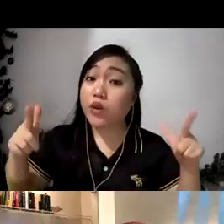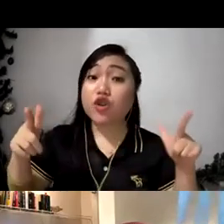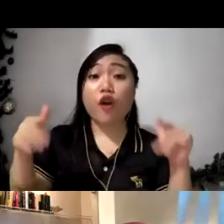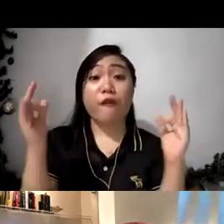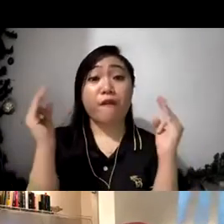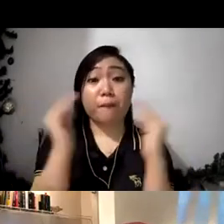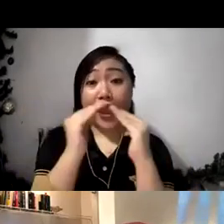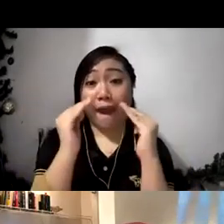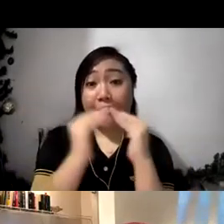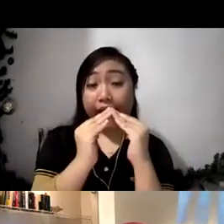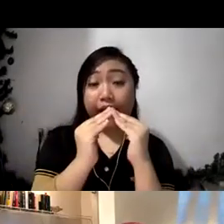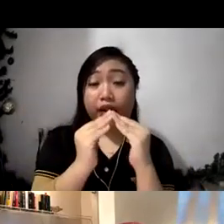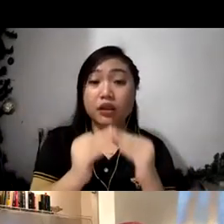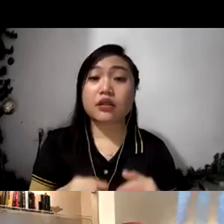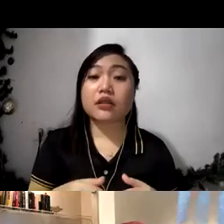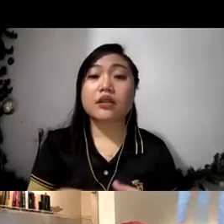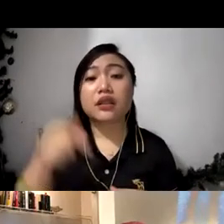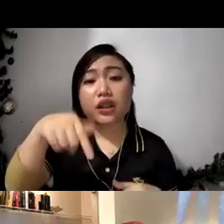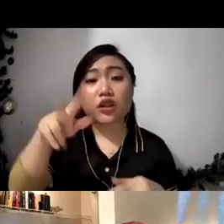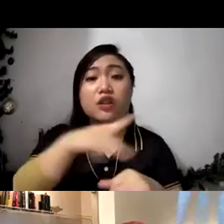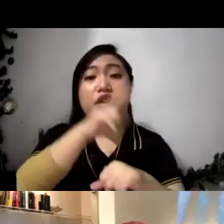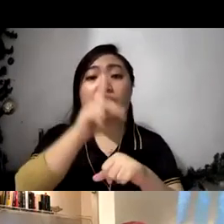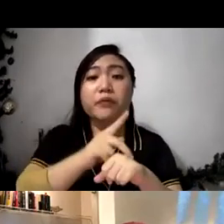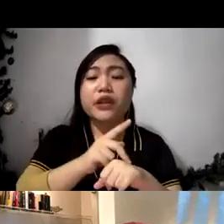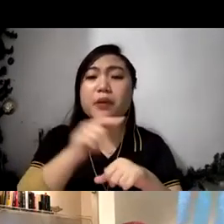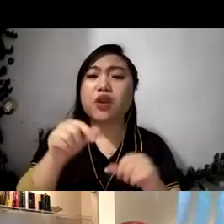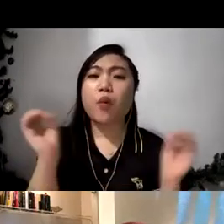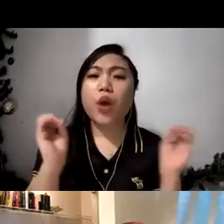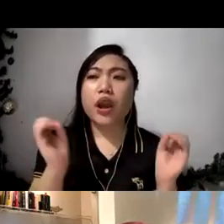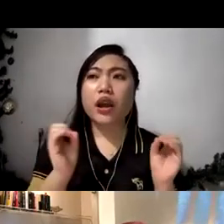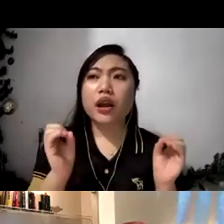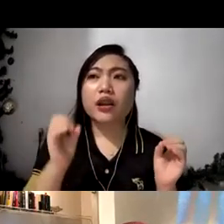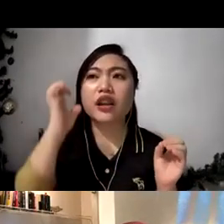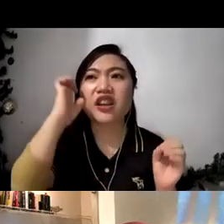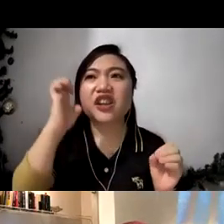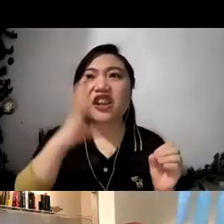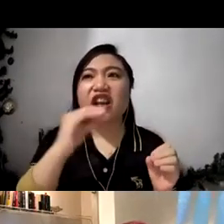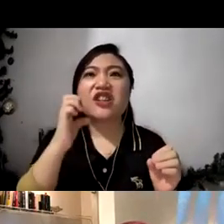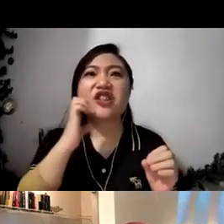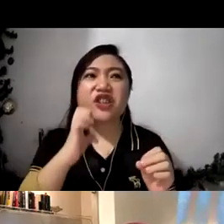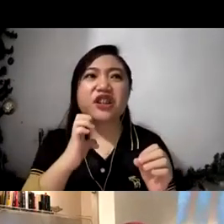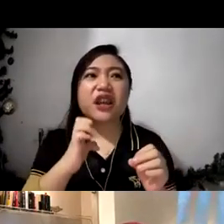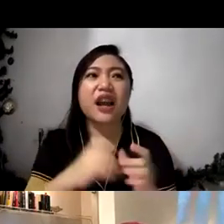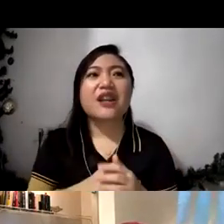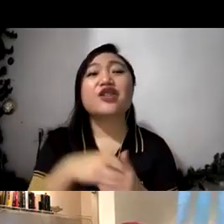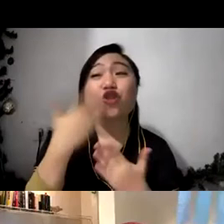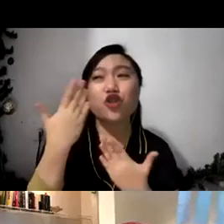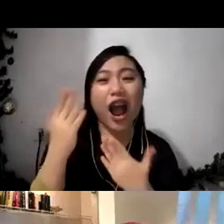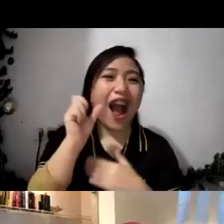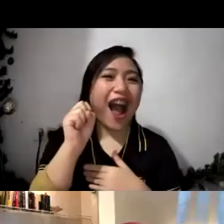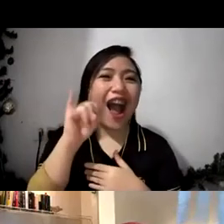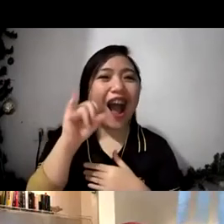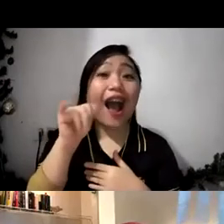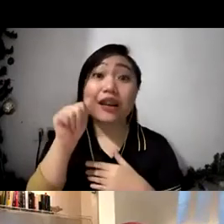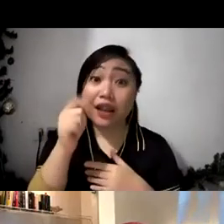sa for example in the Filipino culture, wala tayong he at she, at ang ginagamit natin ay siya. But because, you know, there